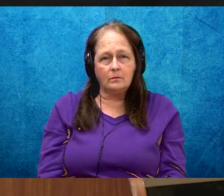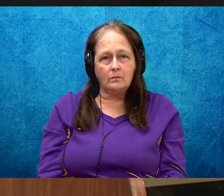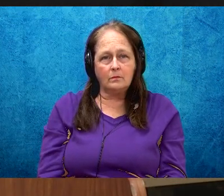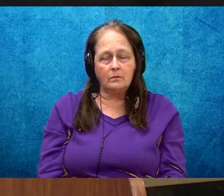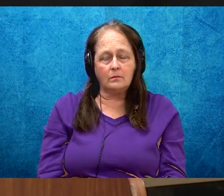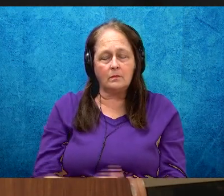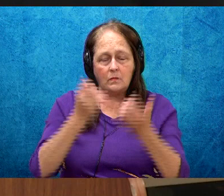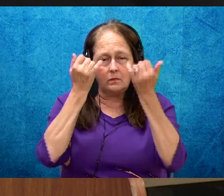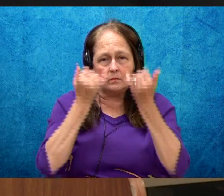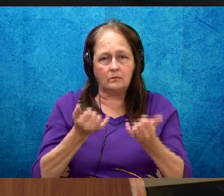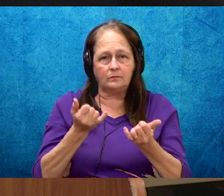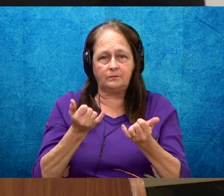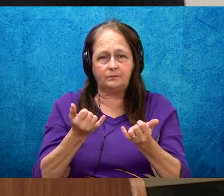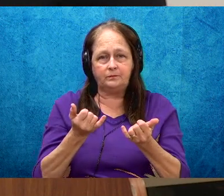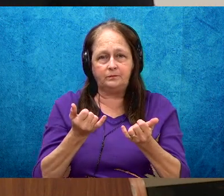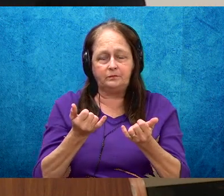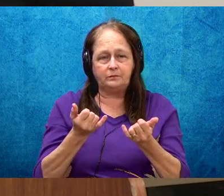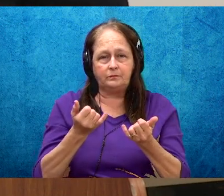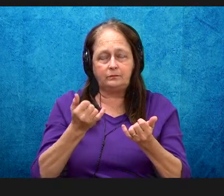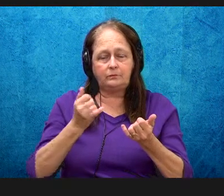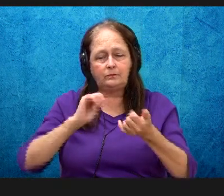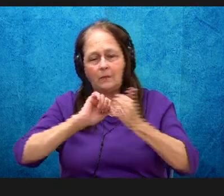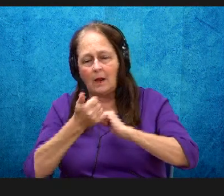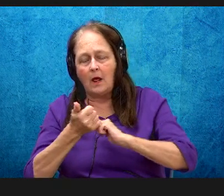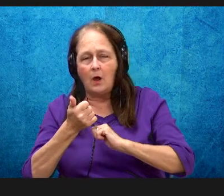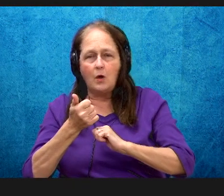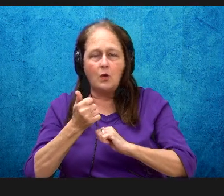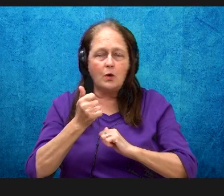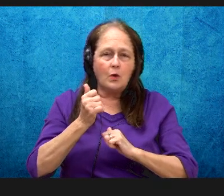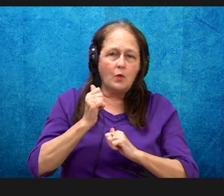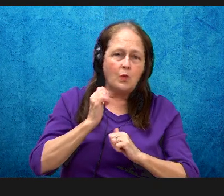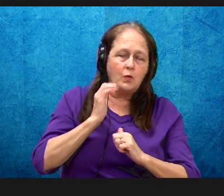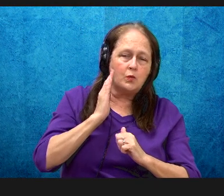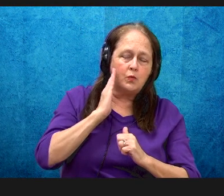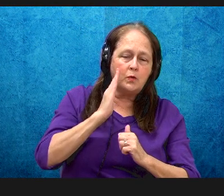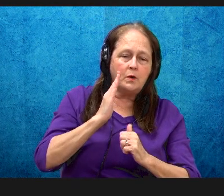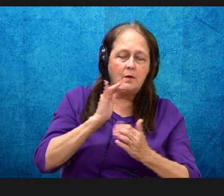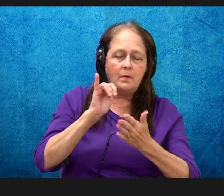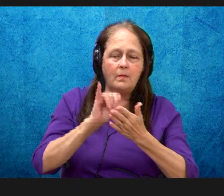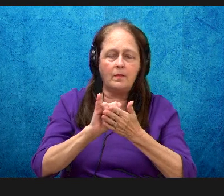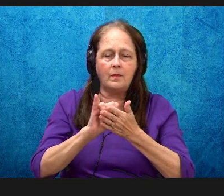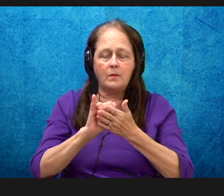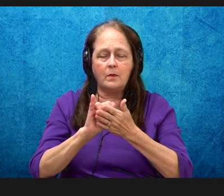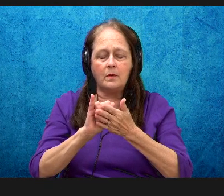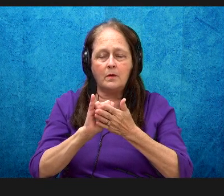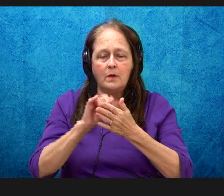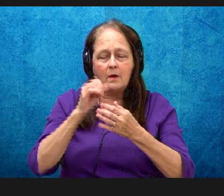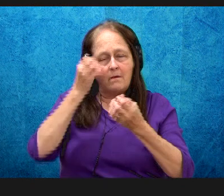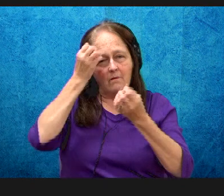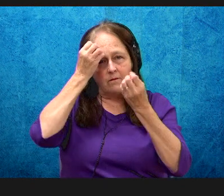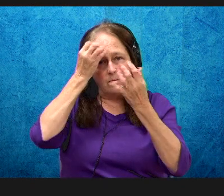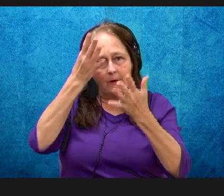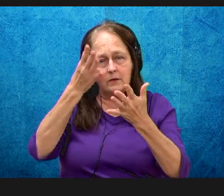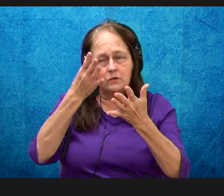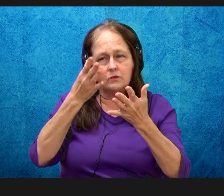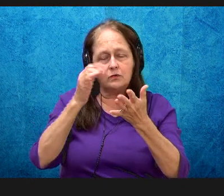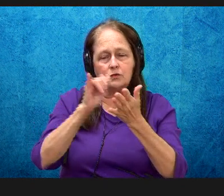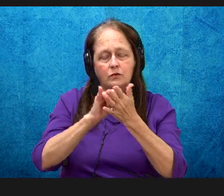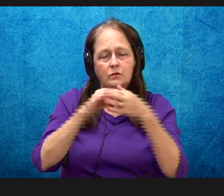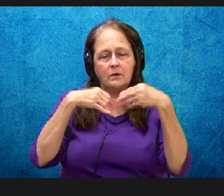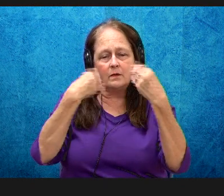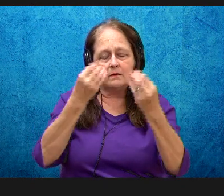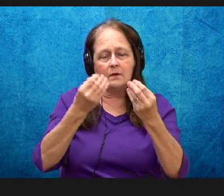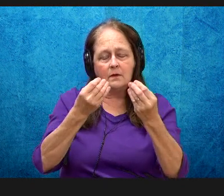All right, now, how do the structural components of informational text contribute